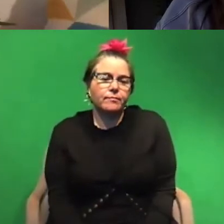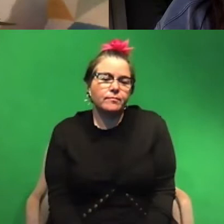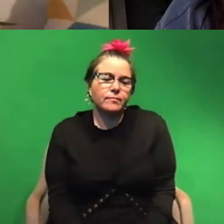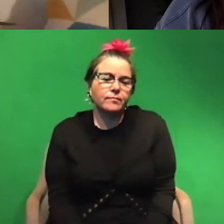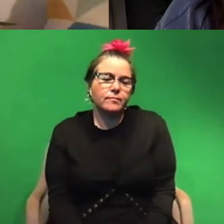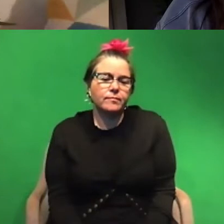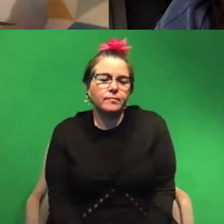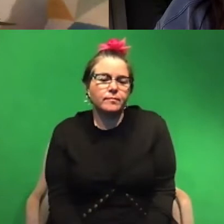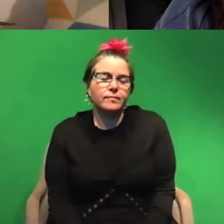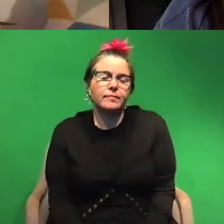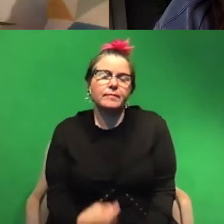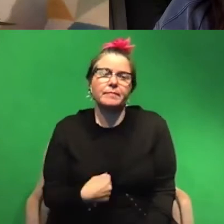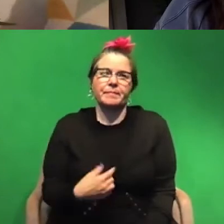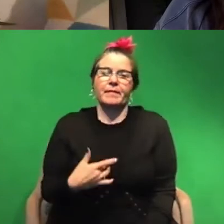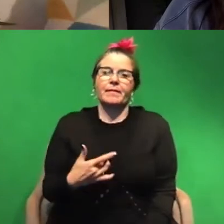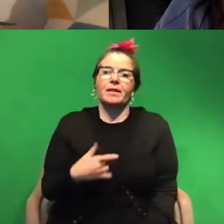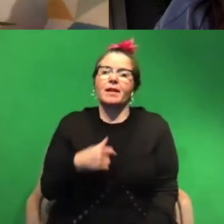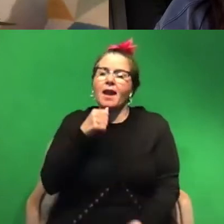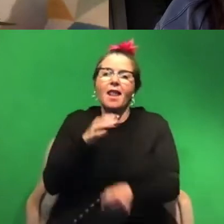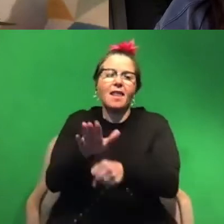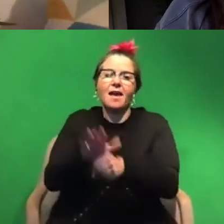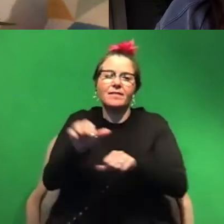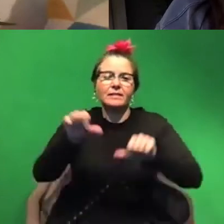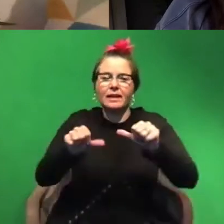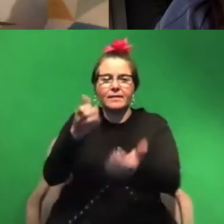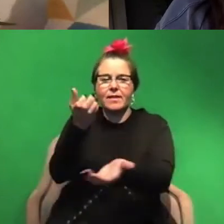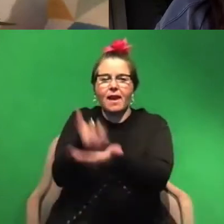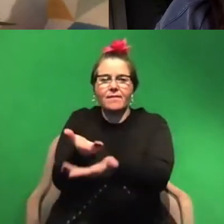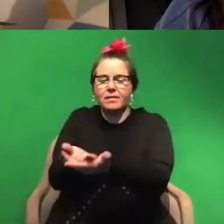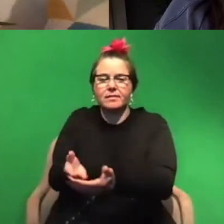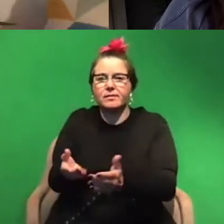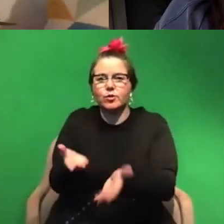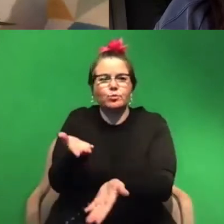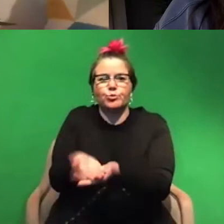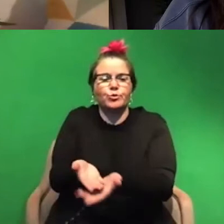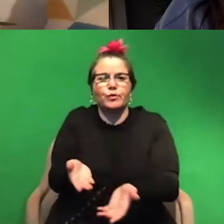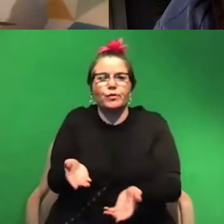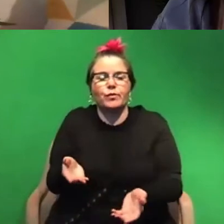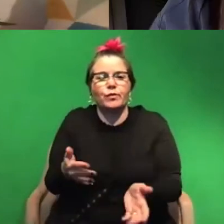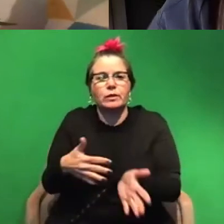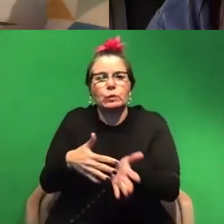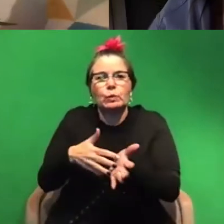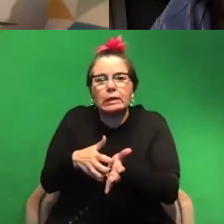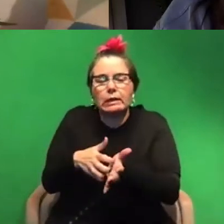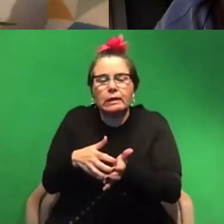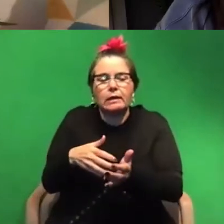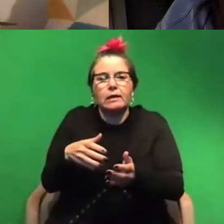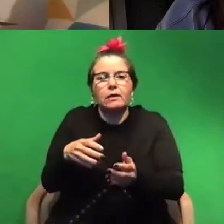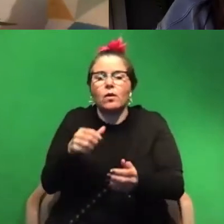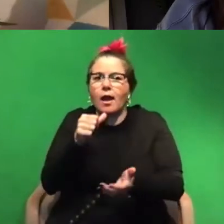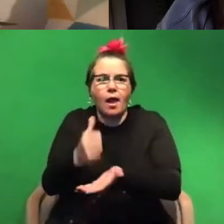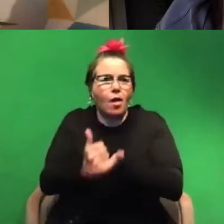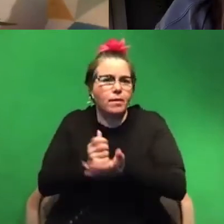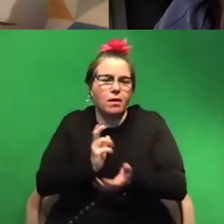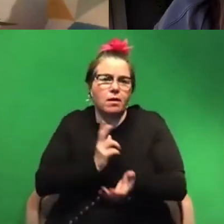and I feel like there isn't enough scientific evidence to show that this is weakening or not helping us right now.